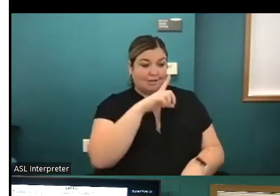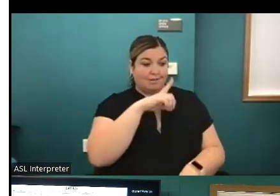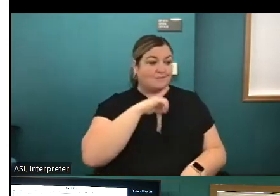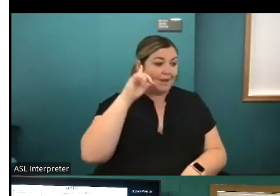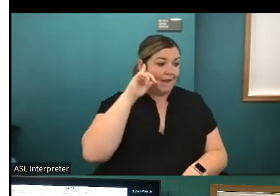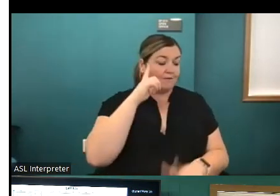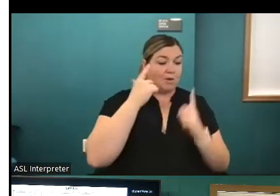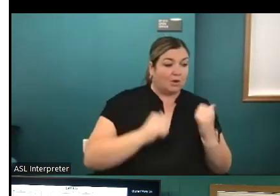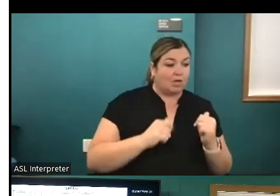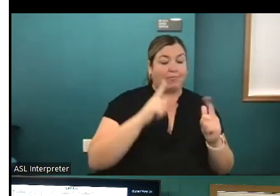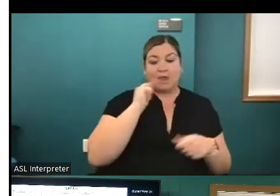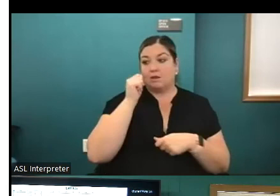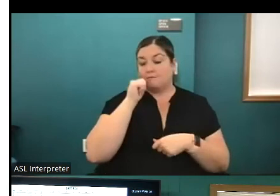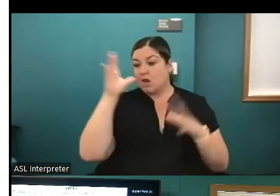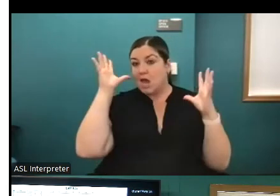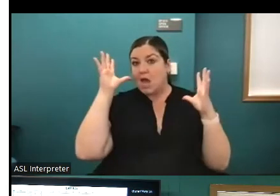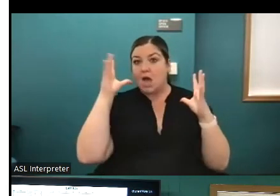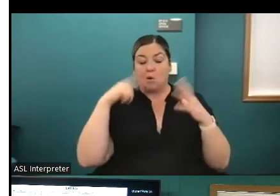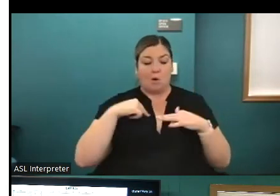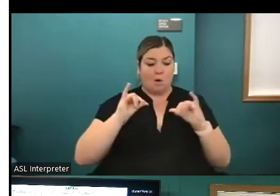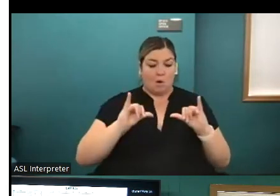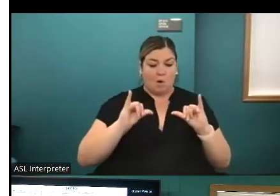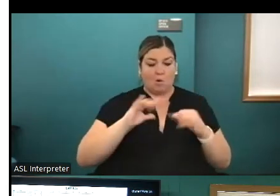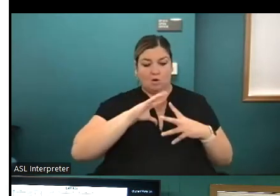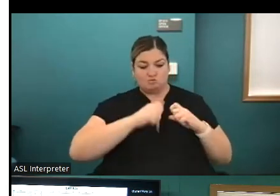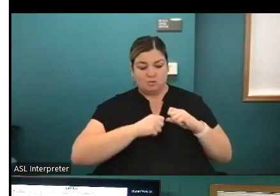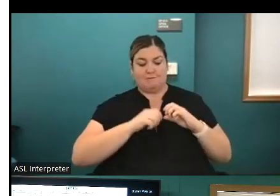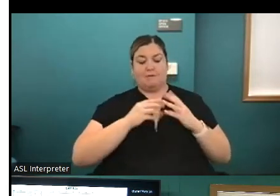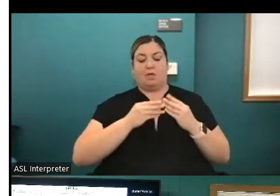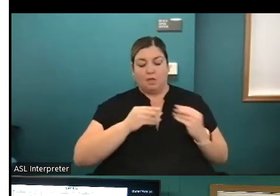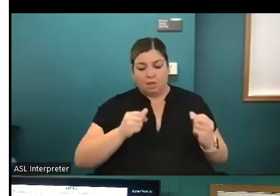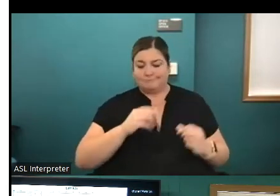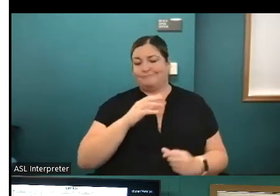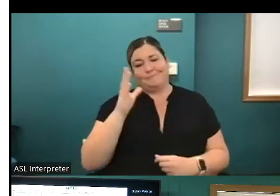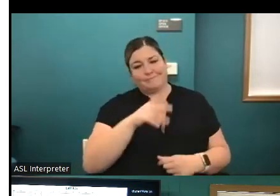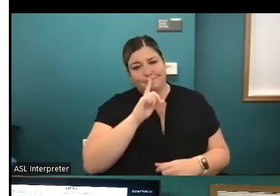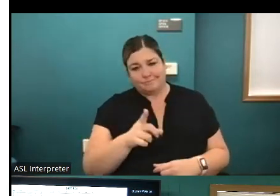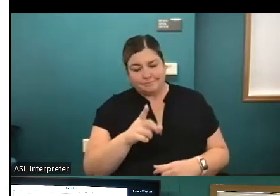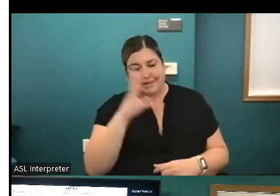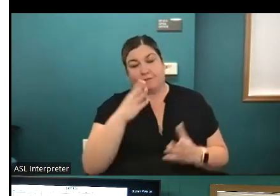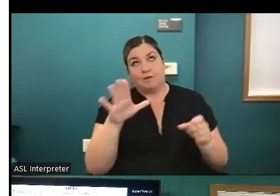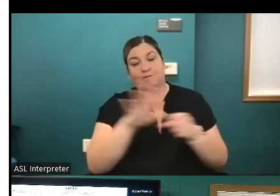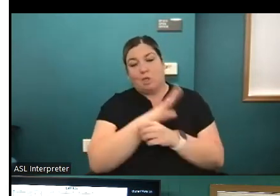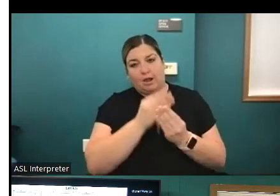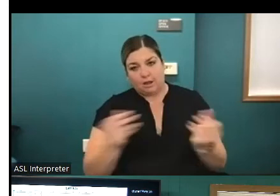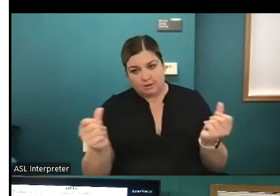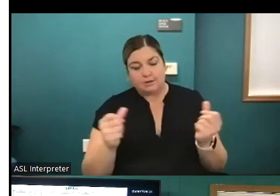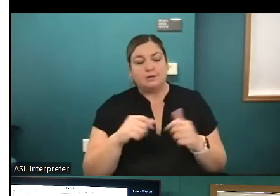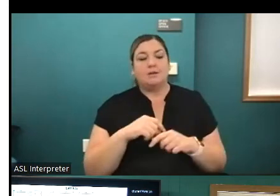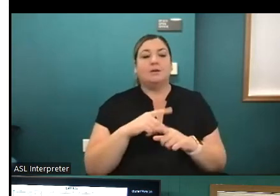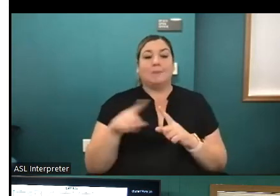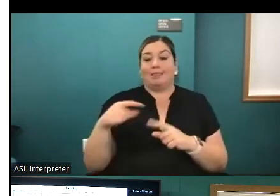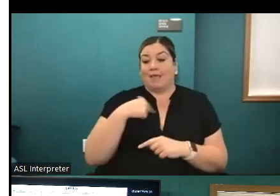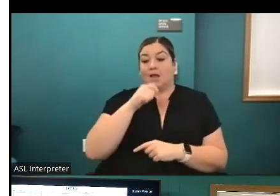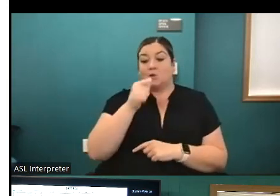out. Okay, even if they've digested it and they're over the grief period, which is almost never the case. Right. But they don't